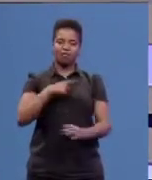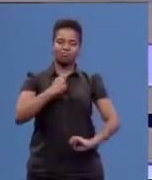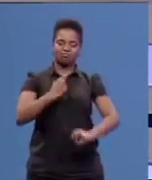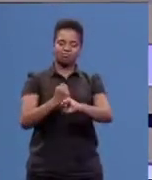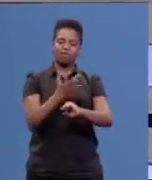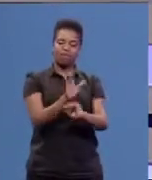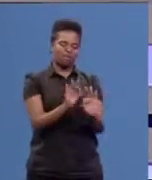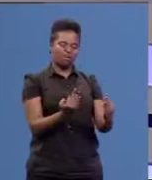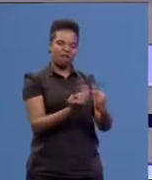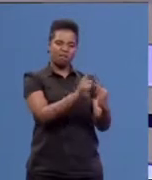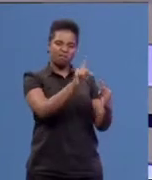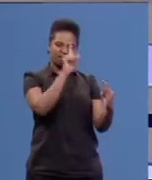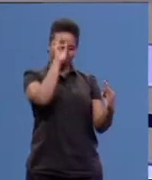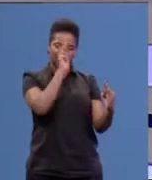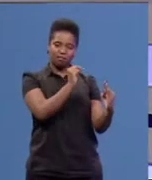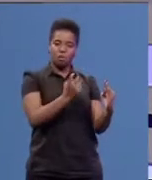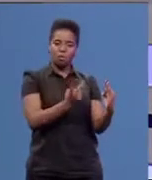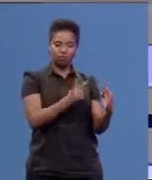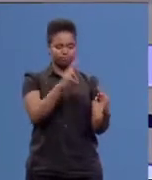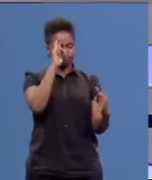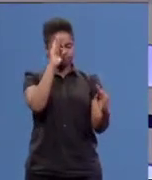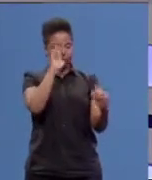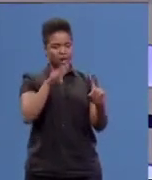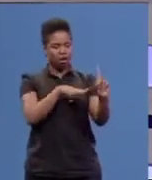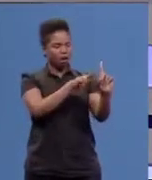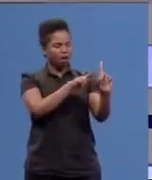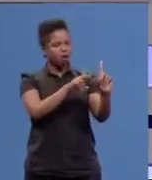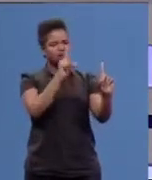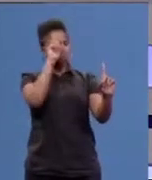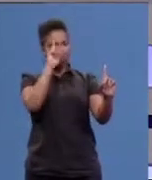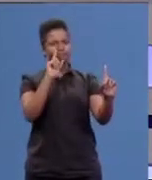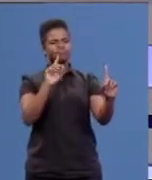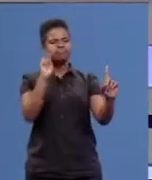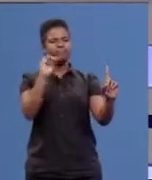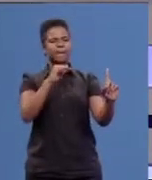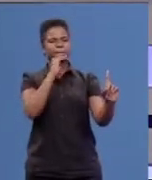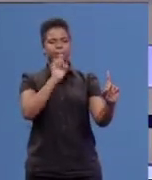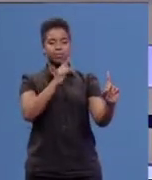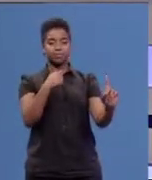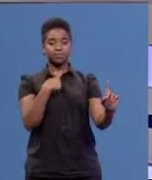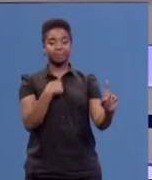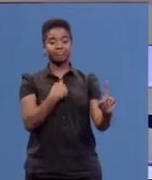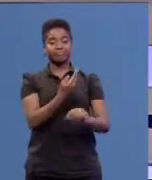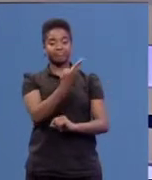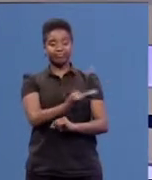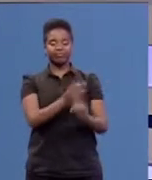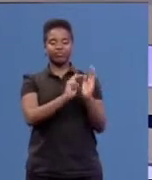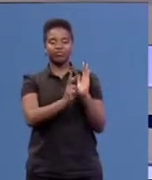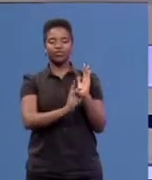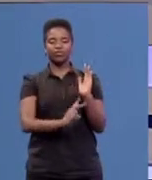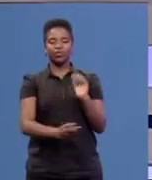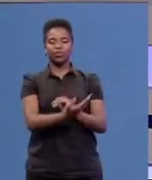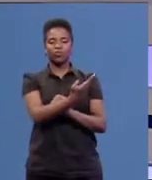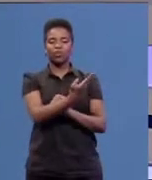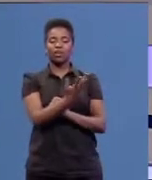but also just reflecting on what Tutate Madiba meant to you personally. And a couple of the tweets that came through from the time that we've been on,